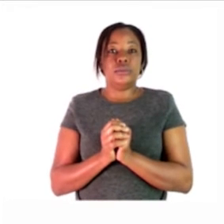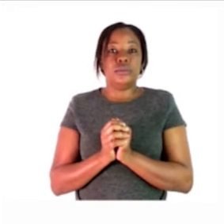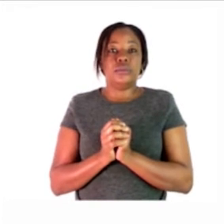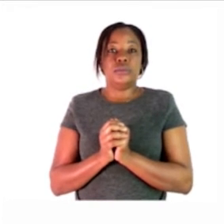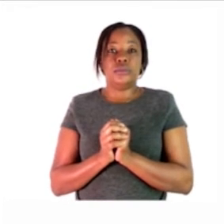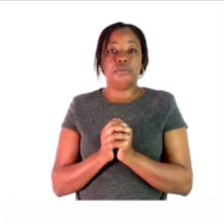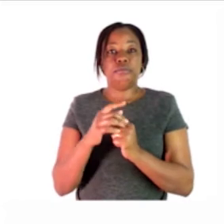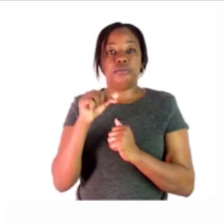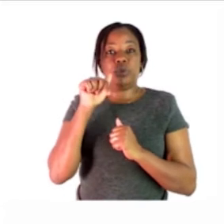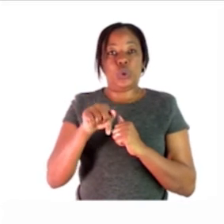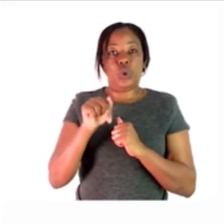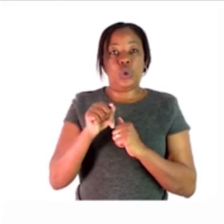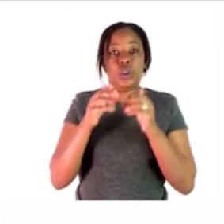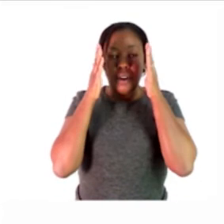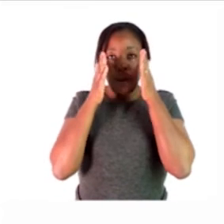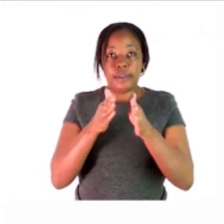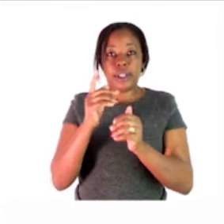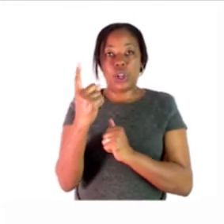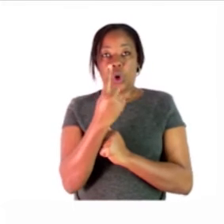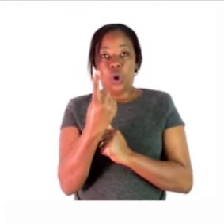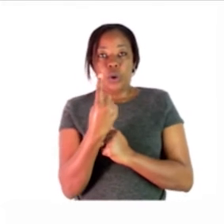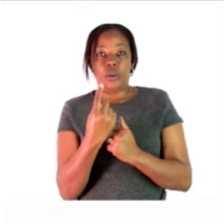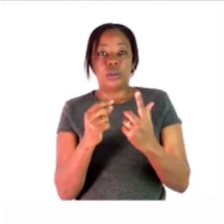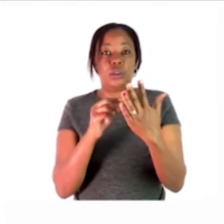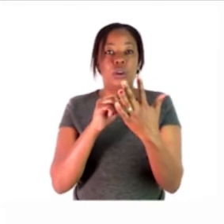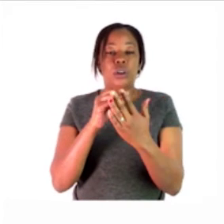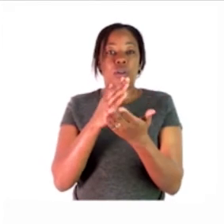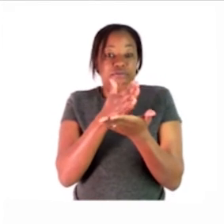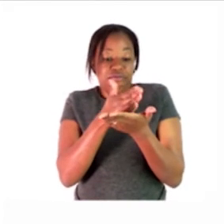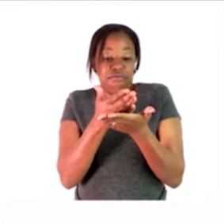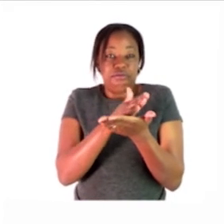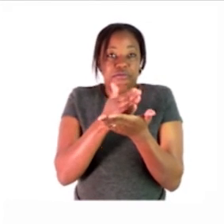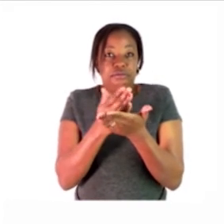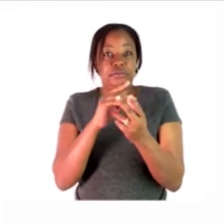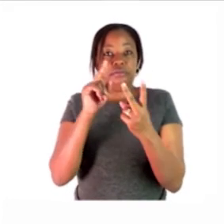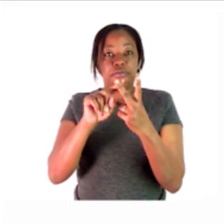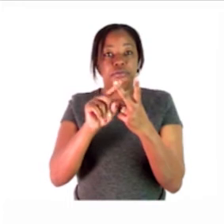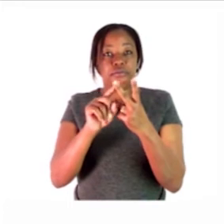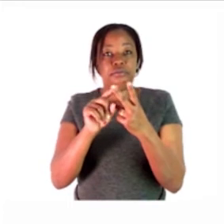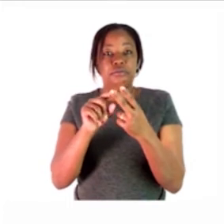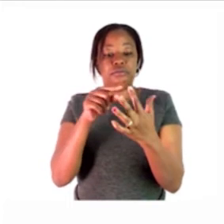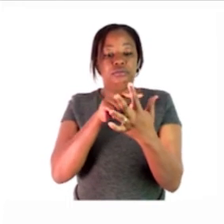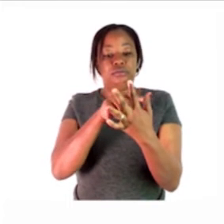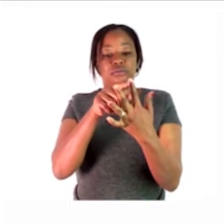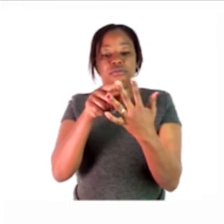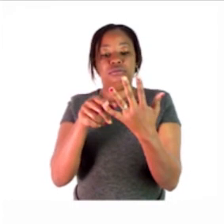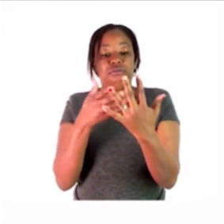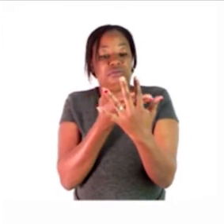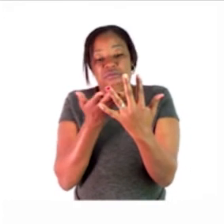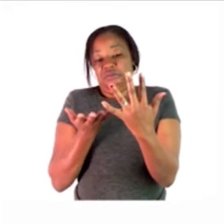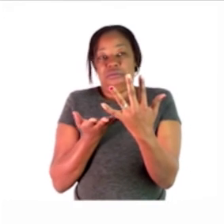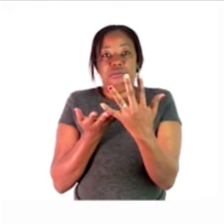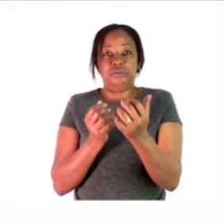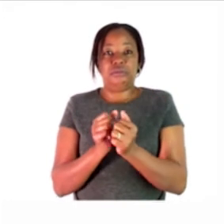any. Okay, you are going to circle some or any to make the sentence correct. Now, before we do that, how